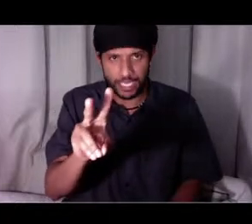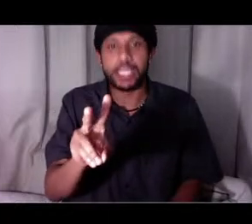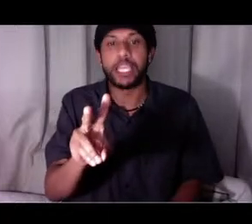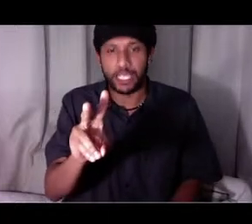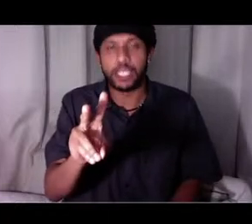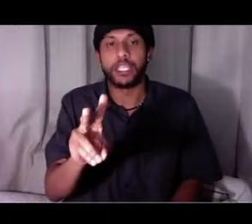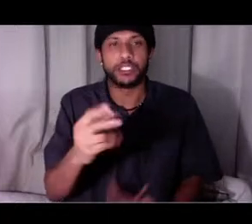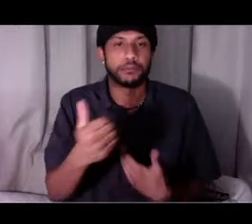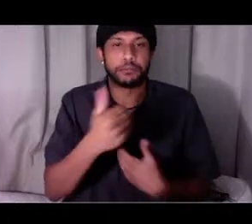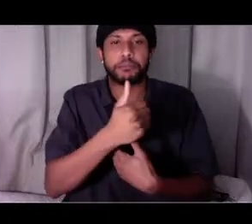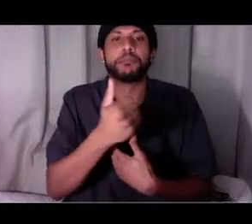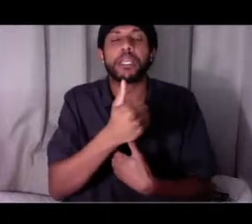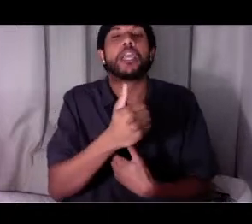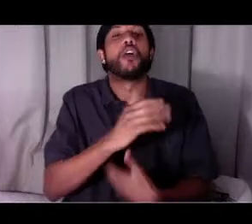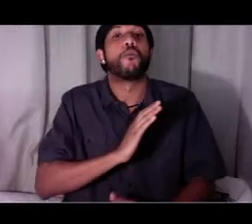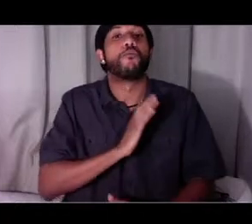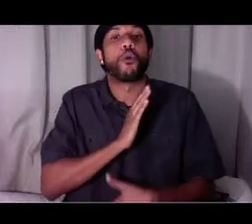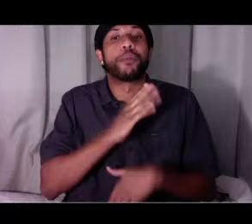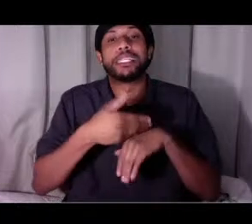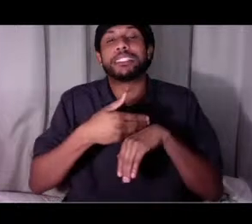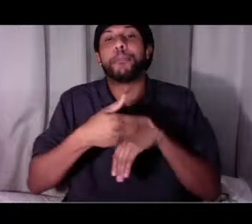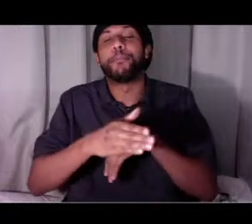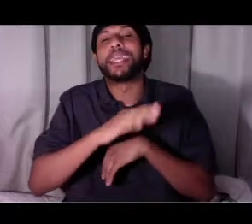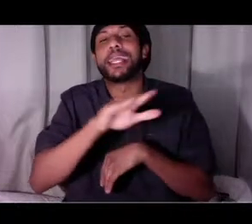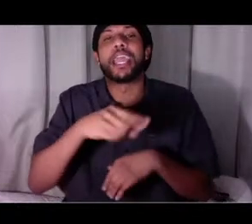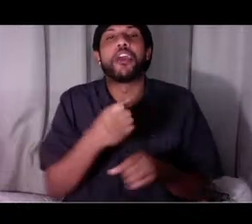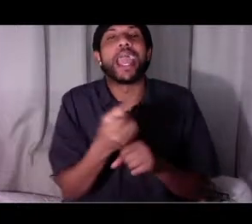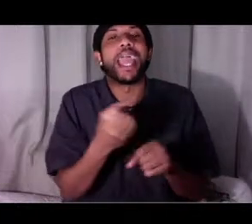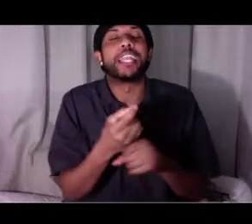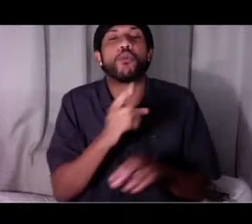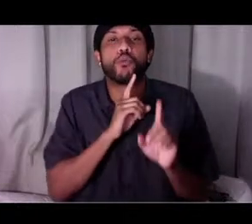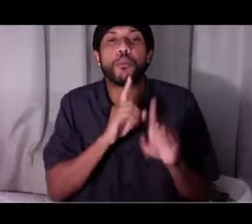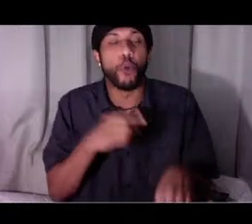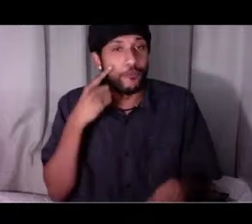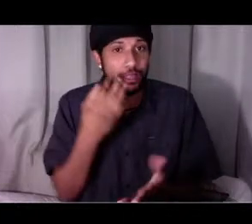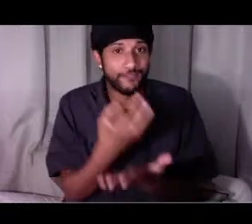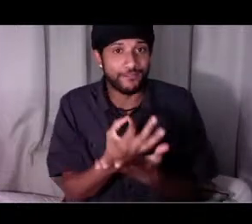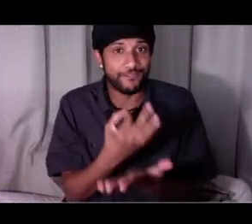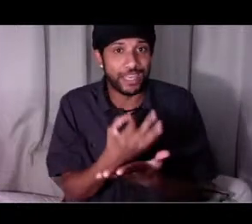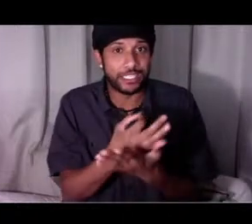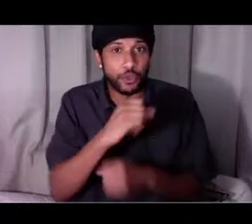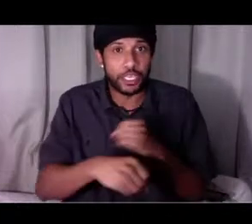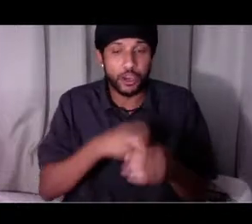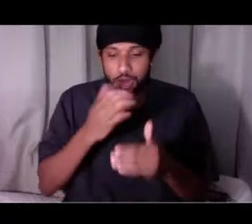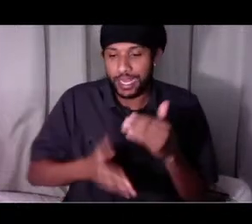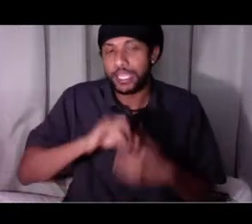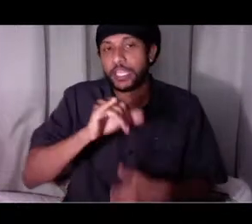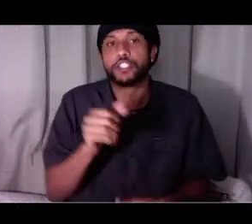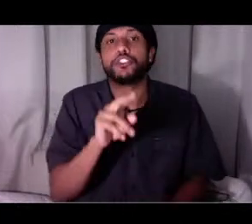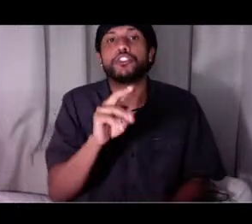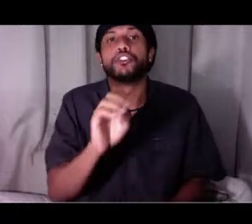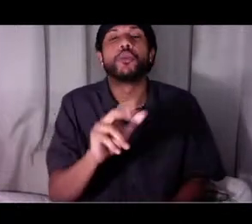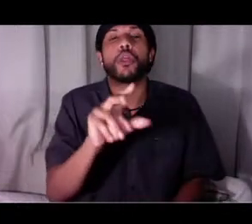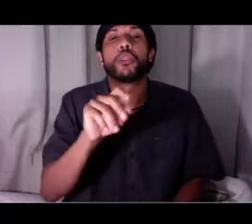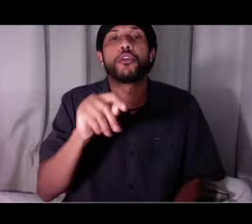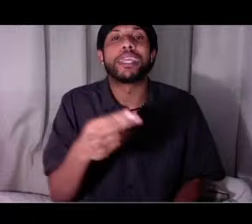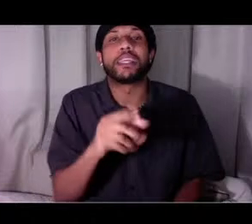cboc to formally submit their annual report for the fiscal year ending in June 30th